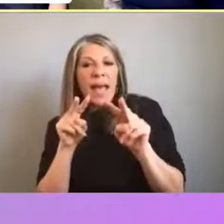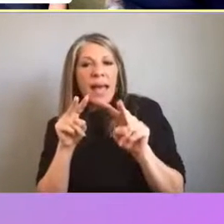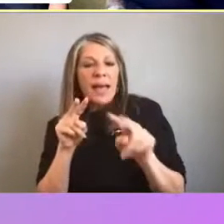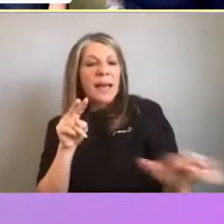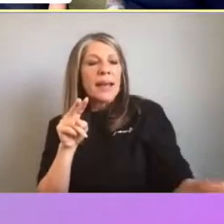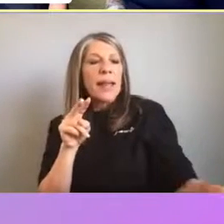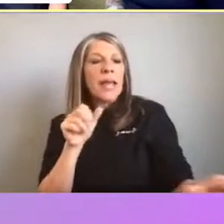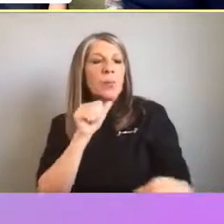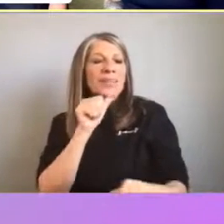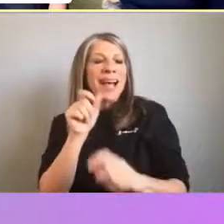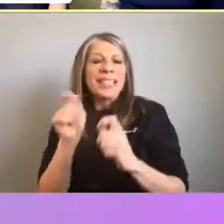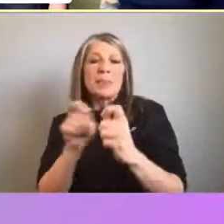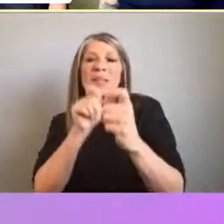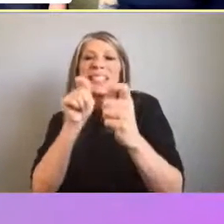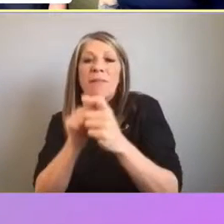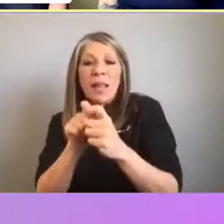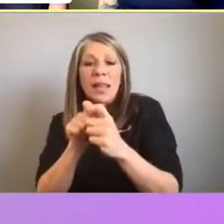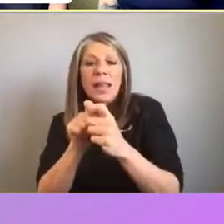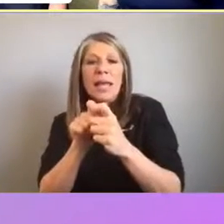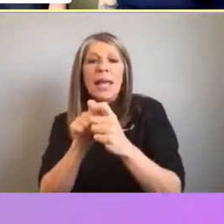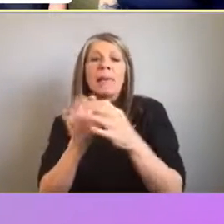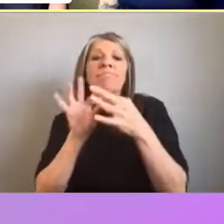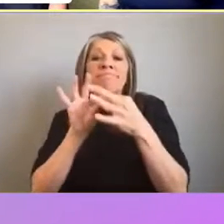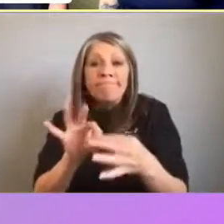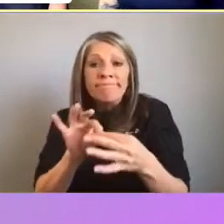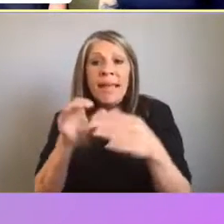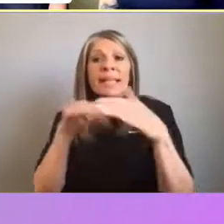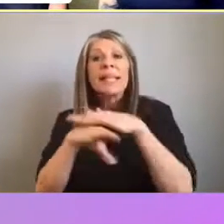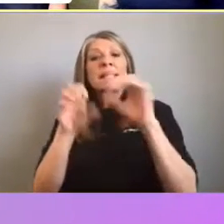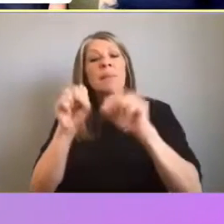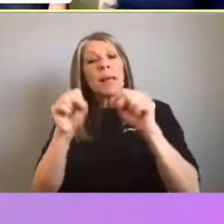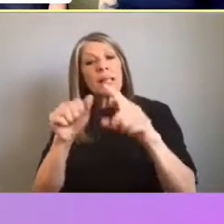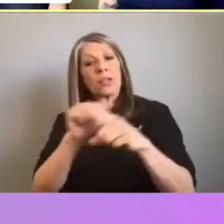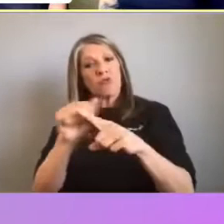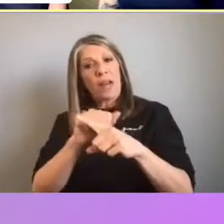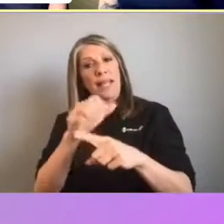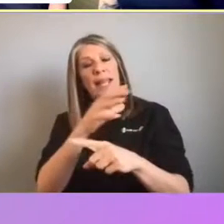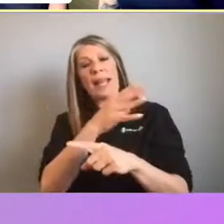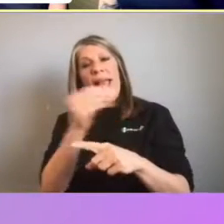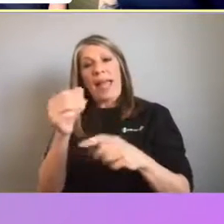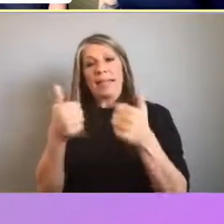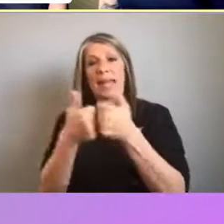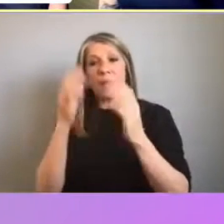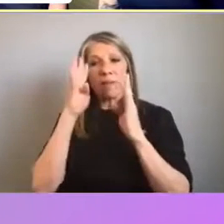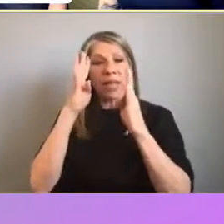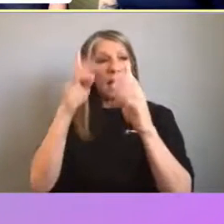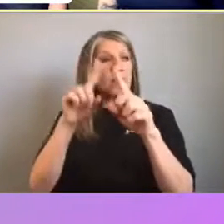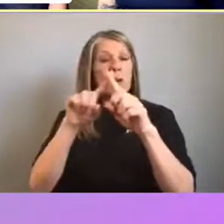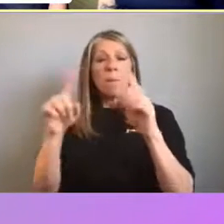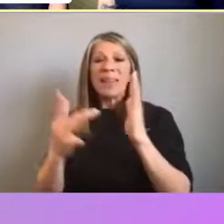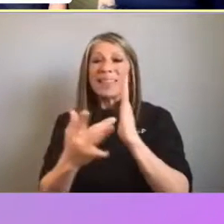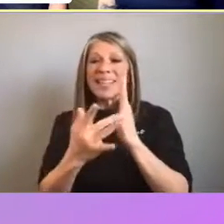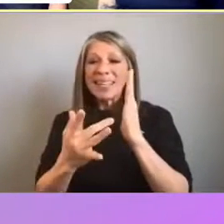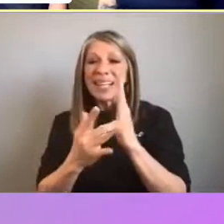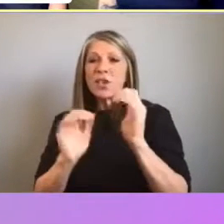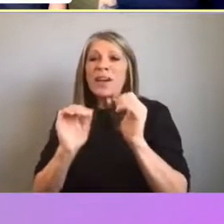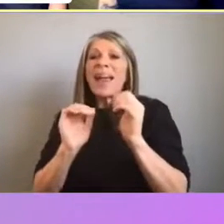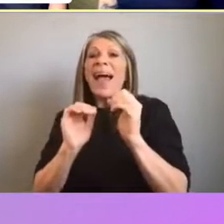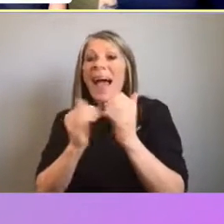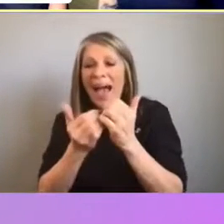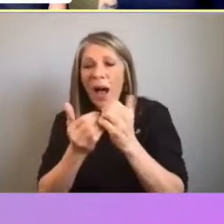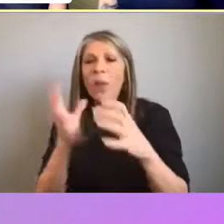wasn't specifically on accessibility training with gamification, but the techniques on how to